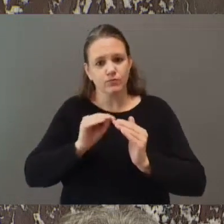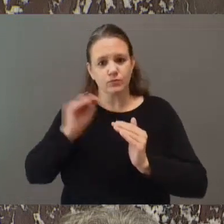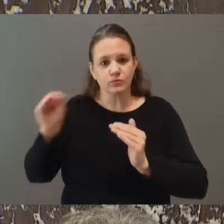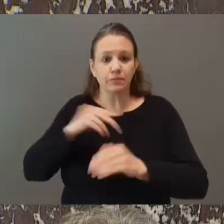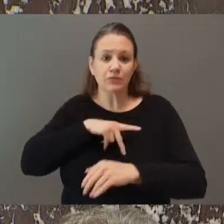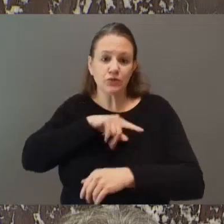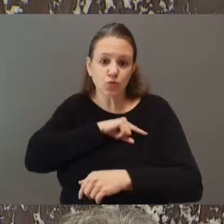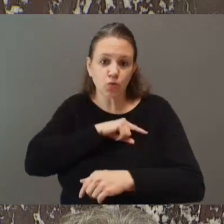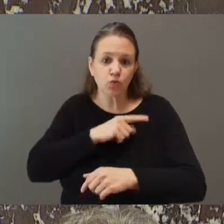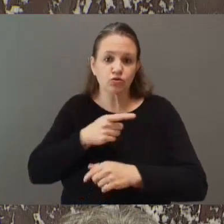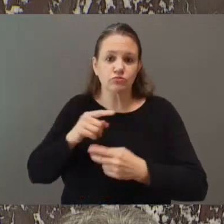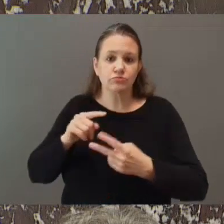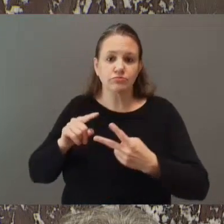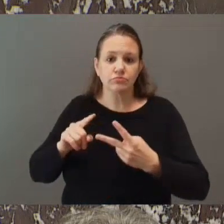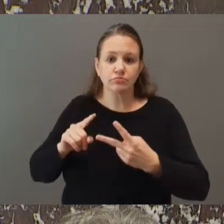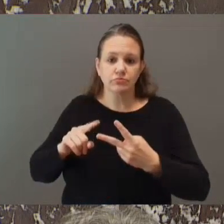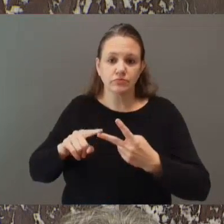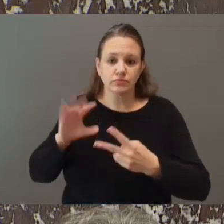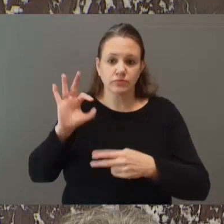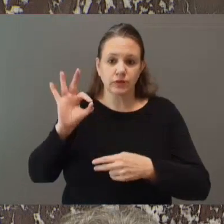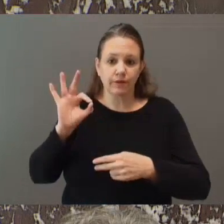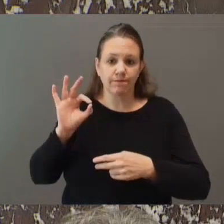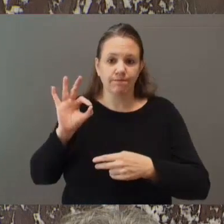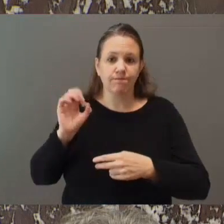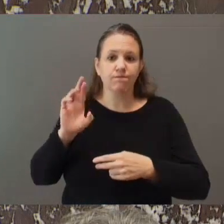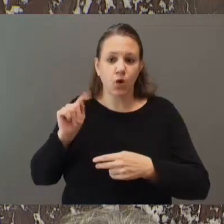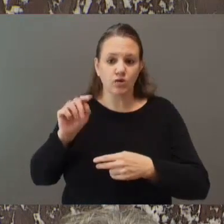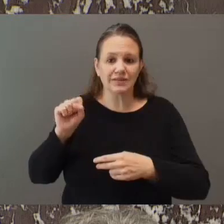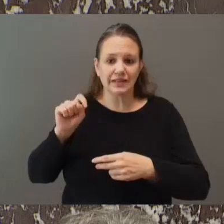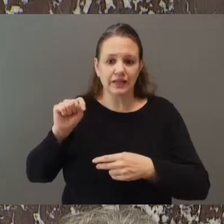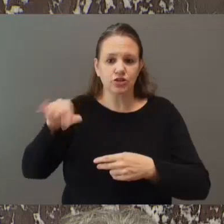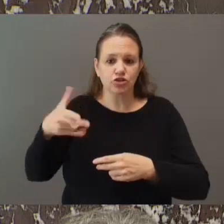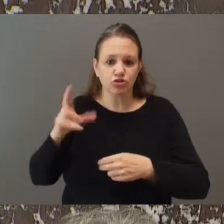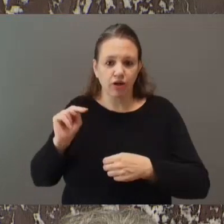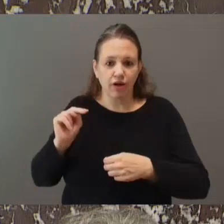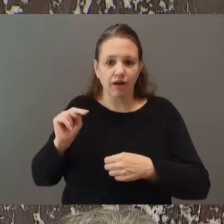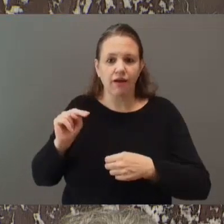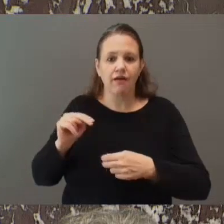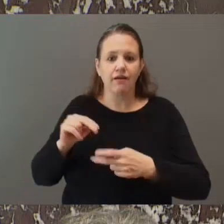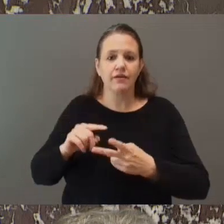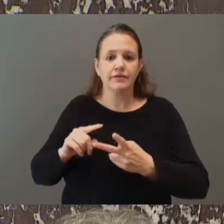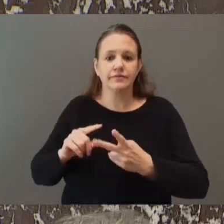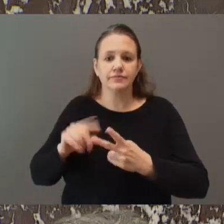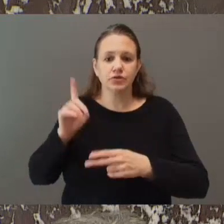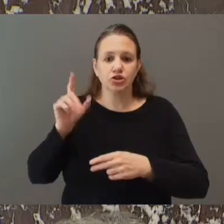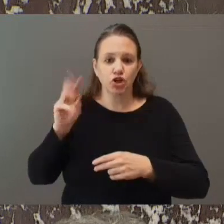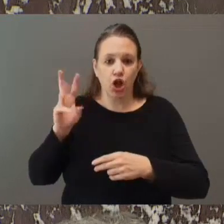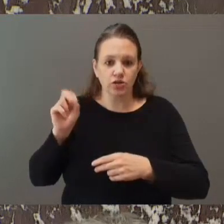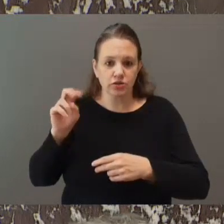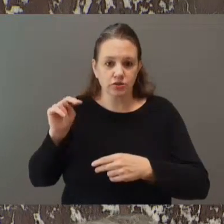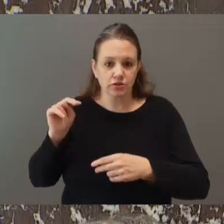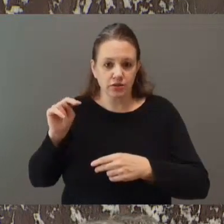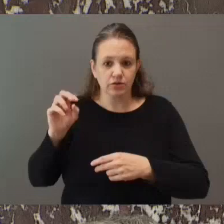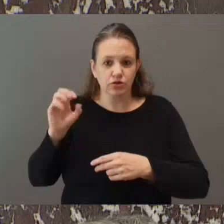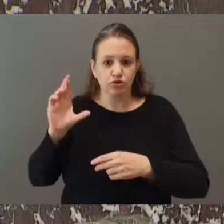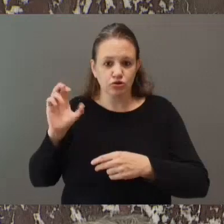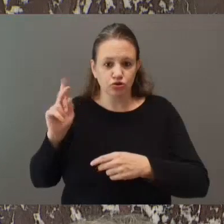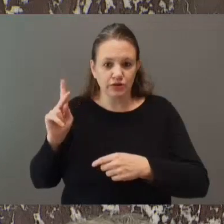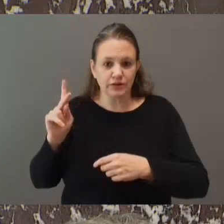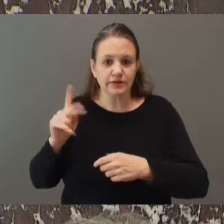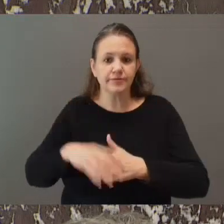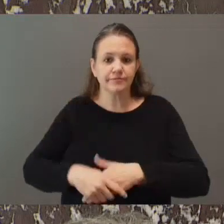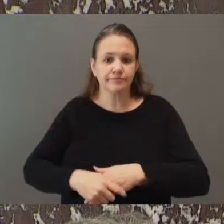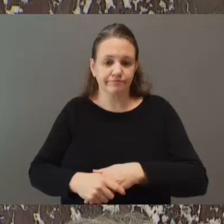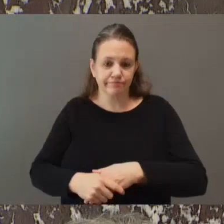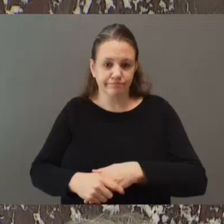as well. We're incredibly grateful for the BC Wildfire Service responders and the local fire